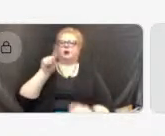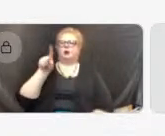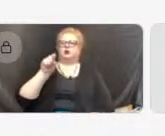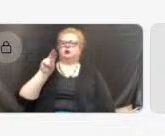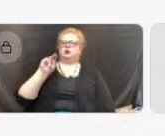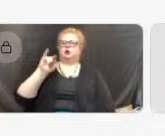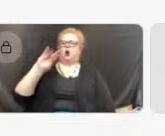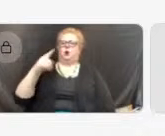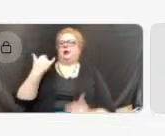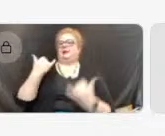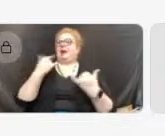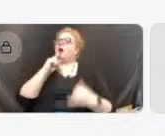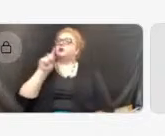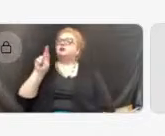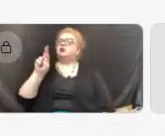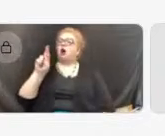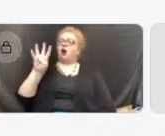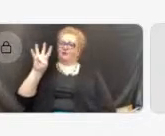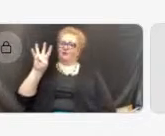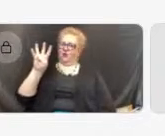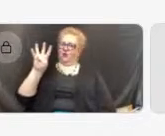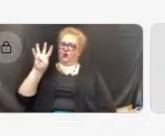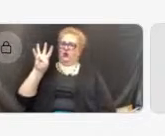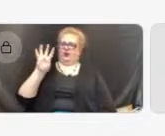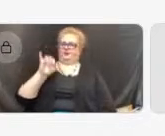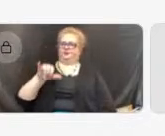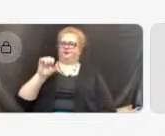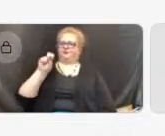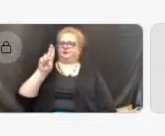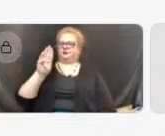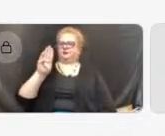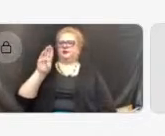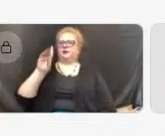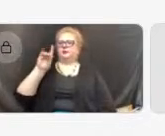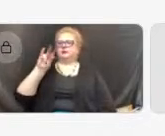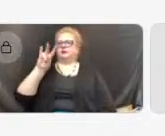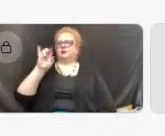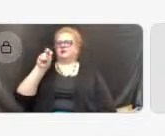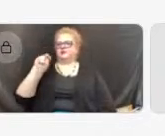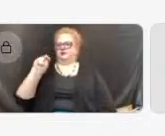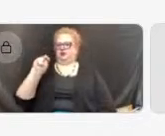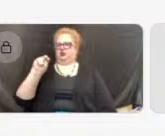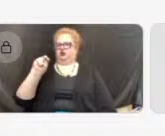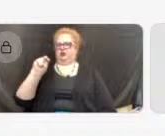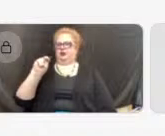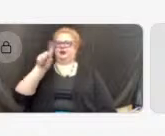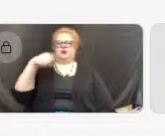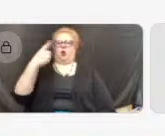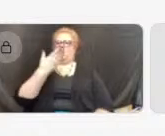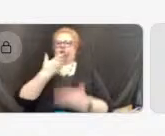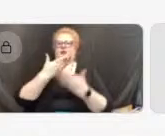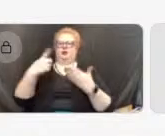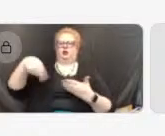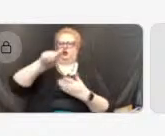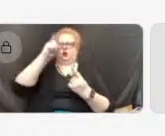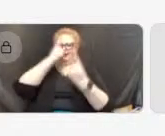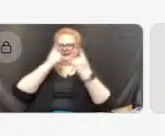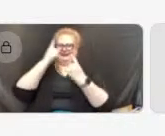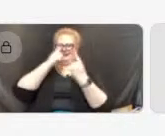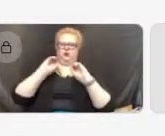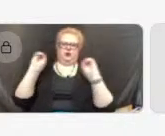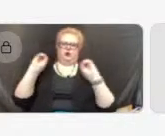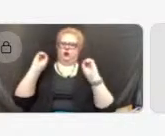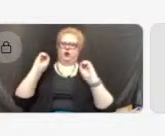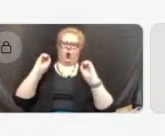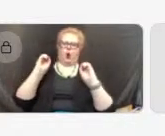property is R4, and just the subdivision of the property is before the commission. Not any conditions